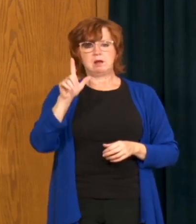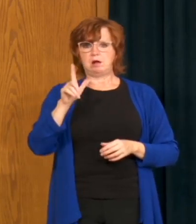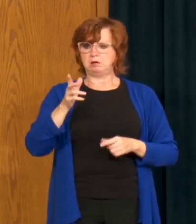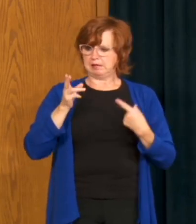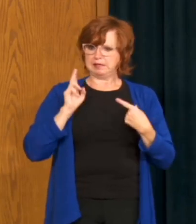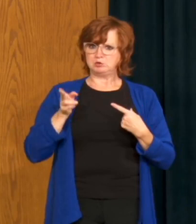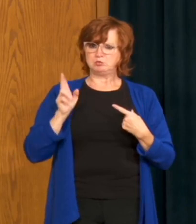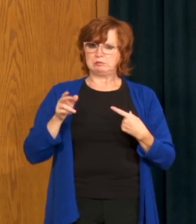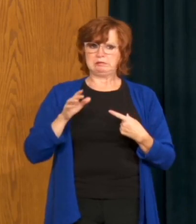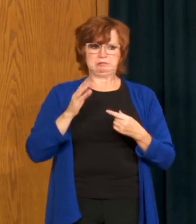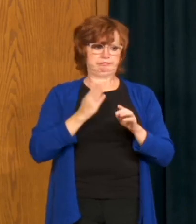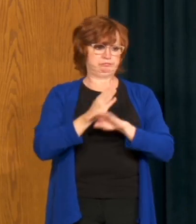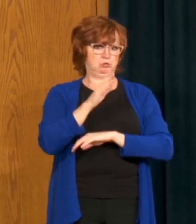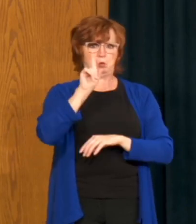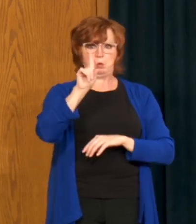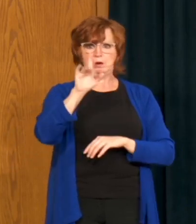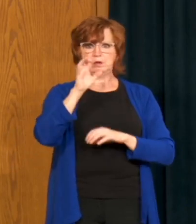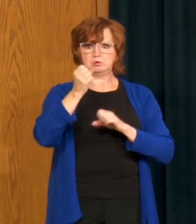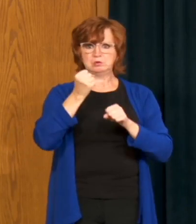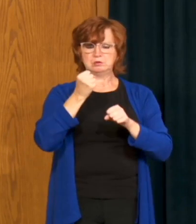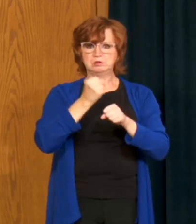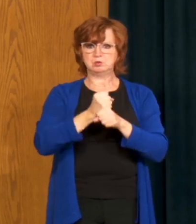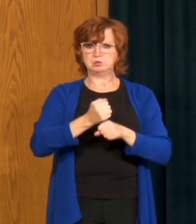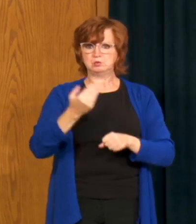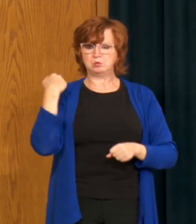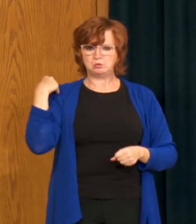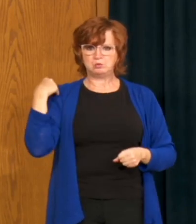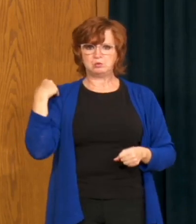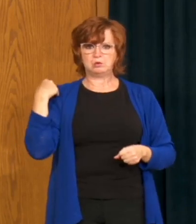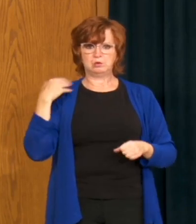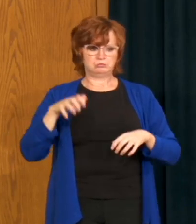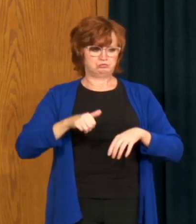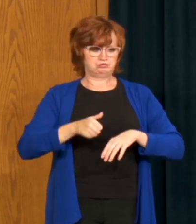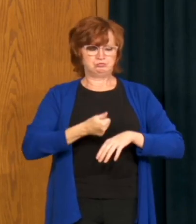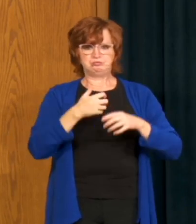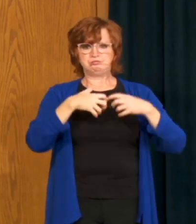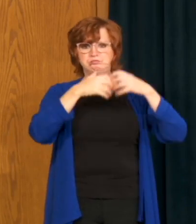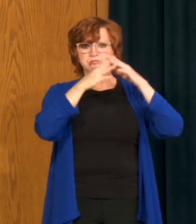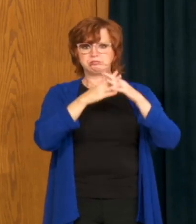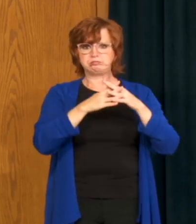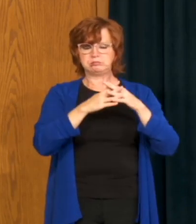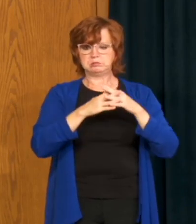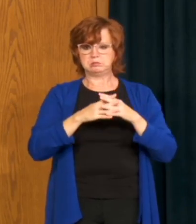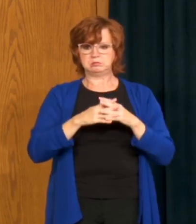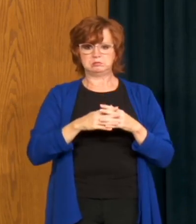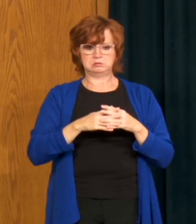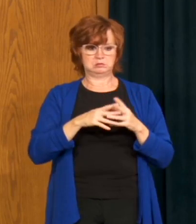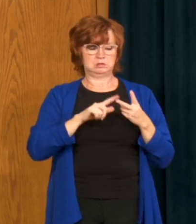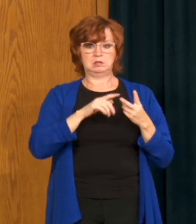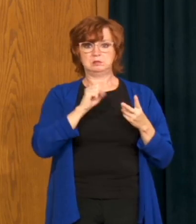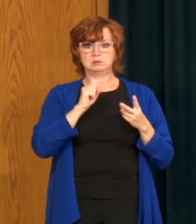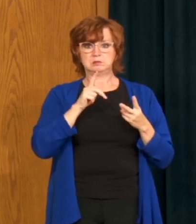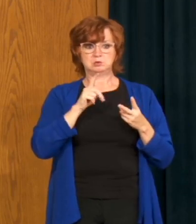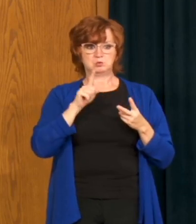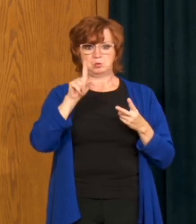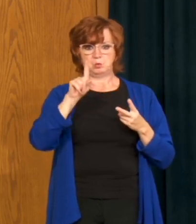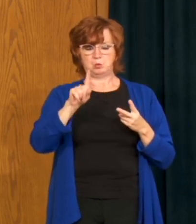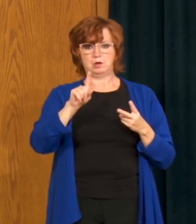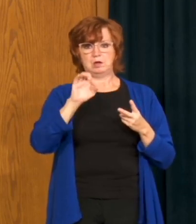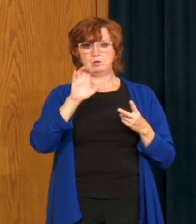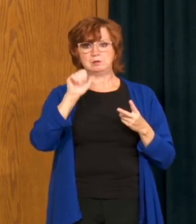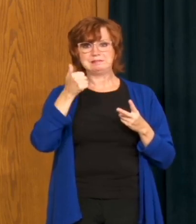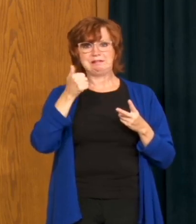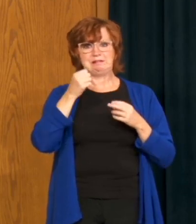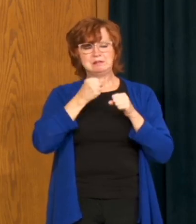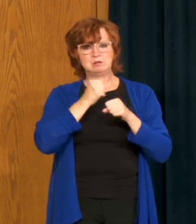a franchise in this city, in this province, that is 110 years old, and they are very much working together as teams,